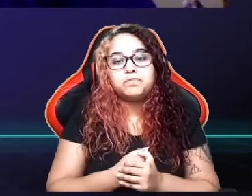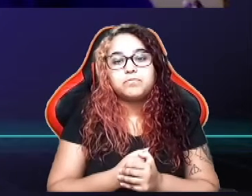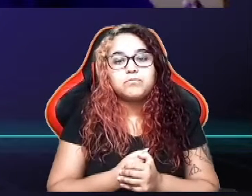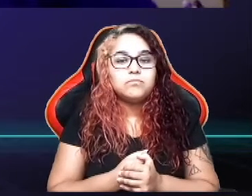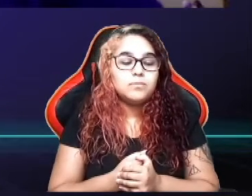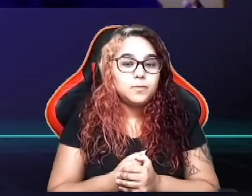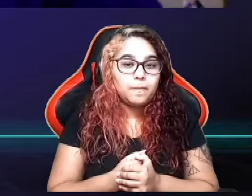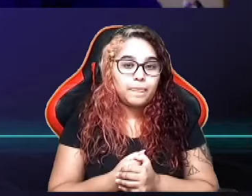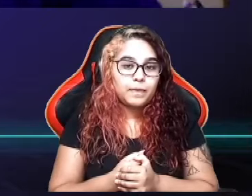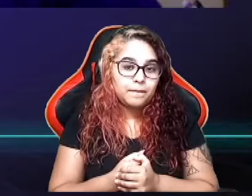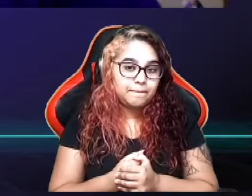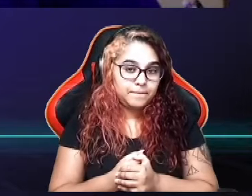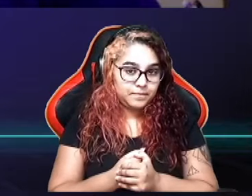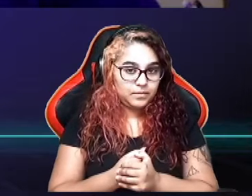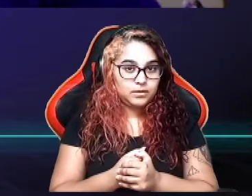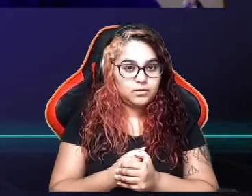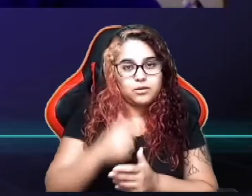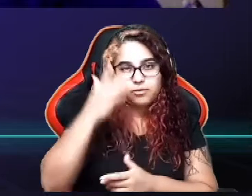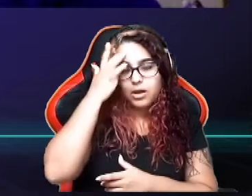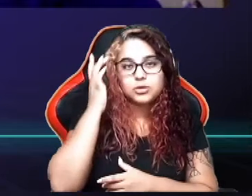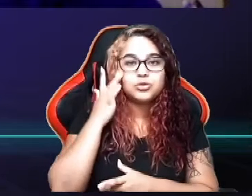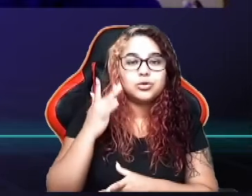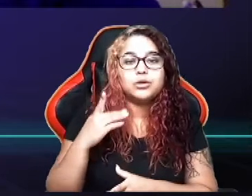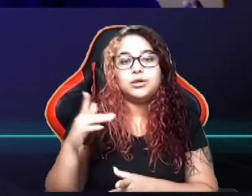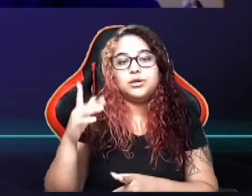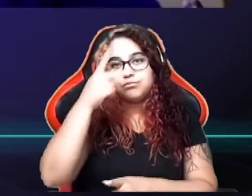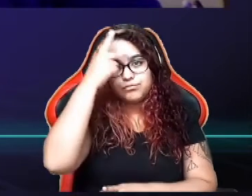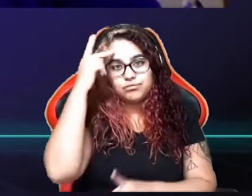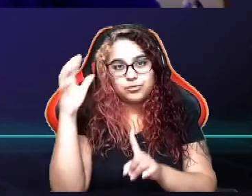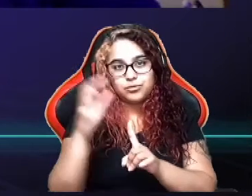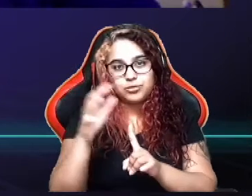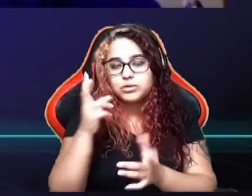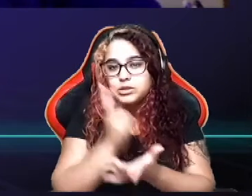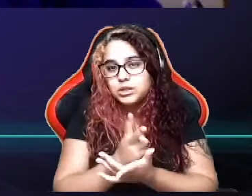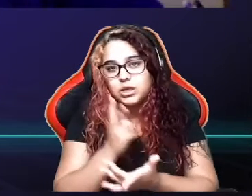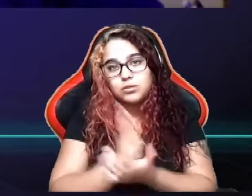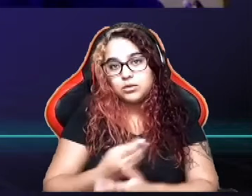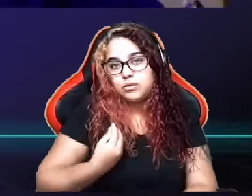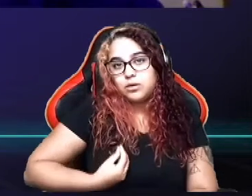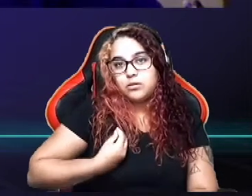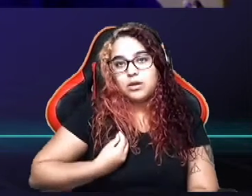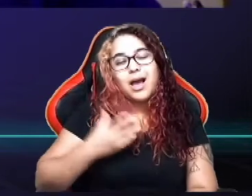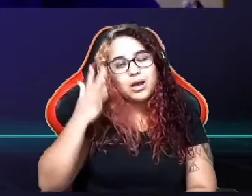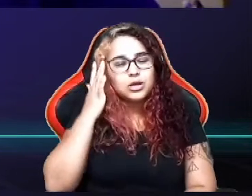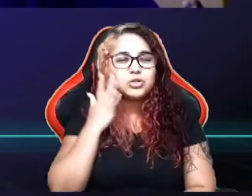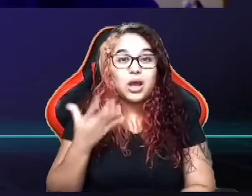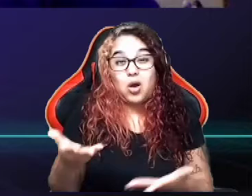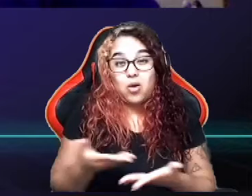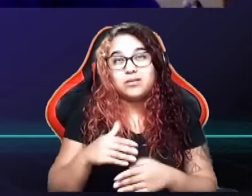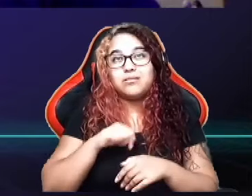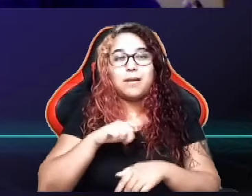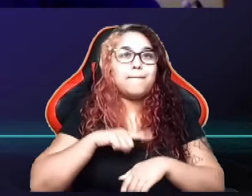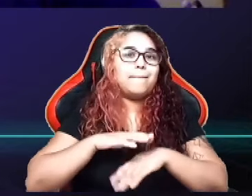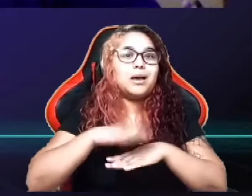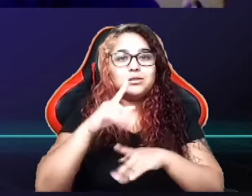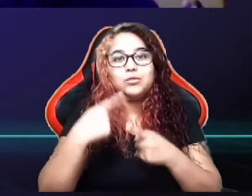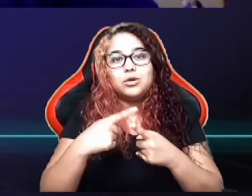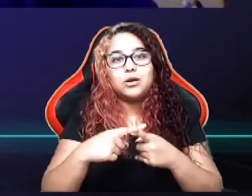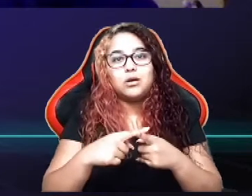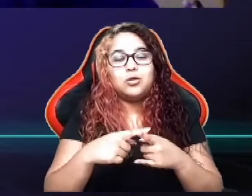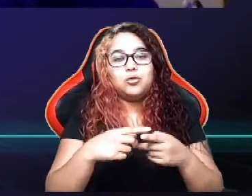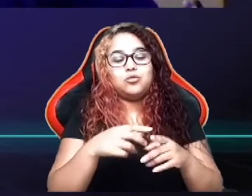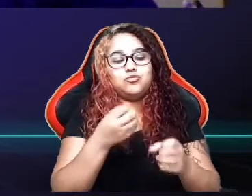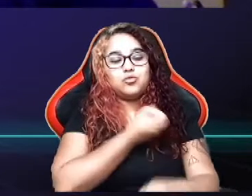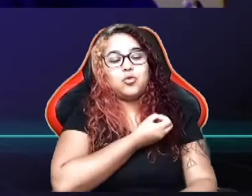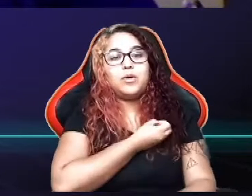to expand it, but I don't see it only as a fad. Influencers have always been there, maybe not as today. You